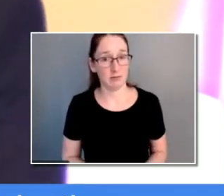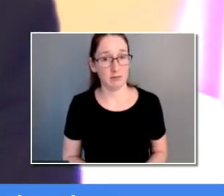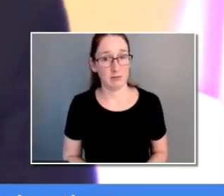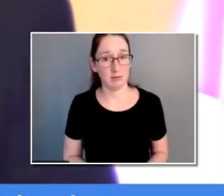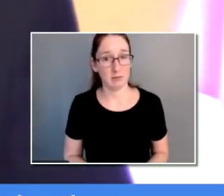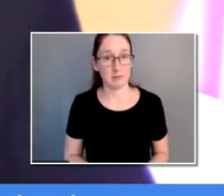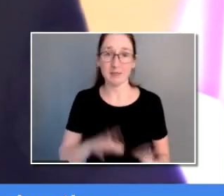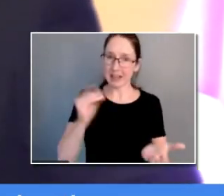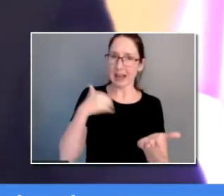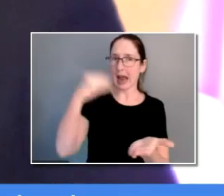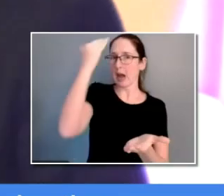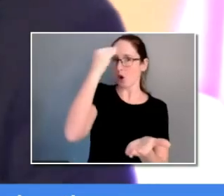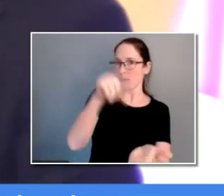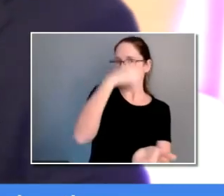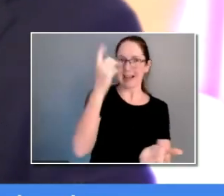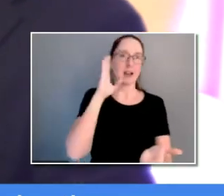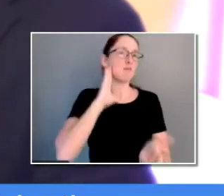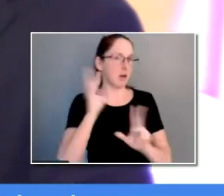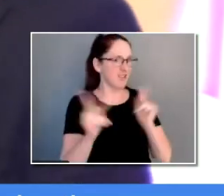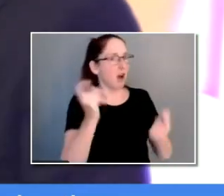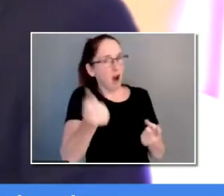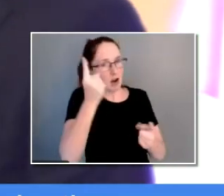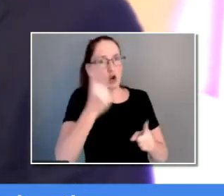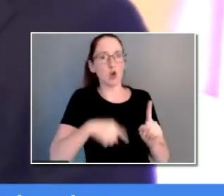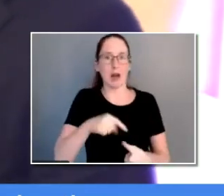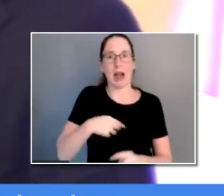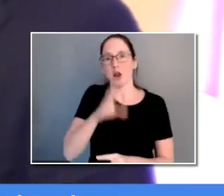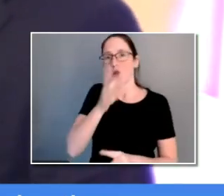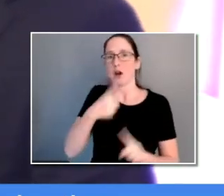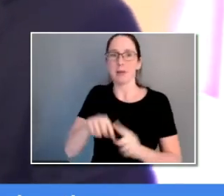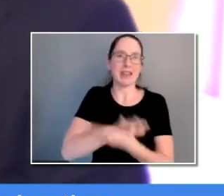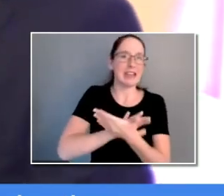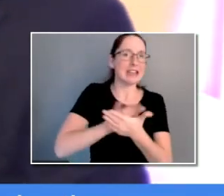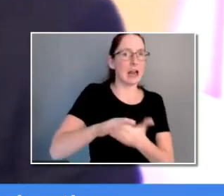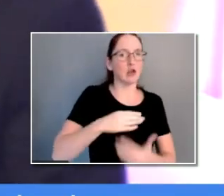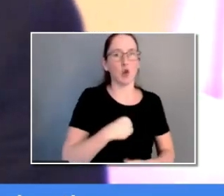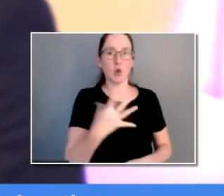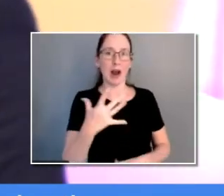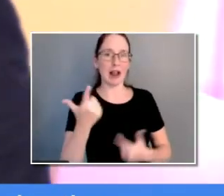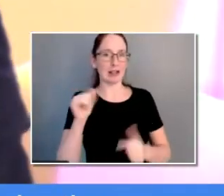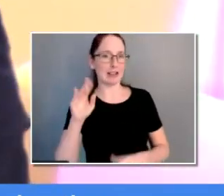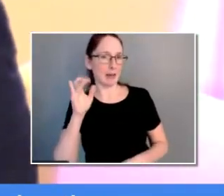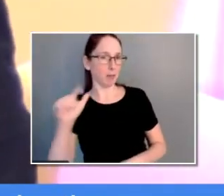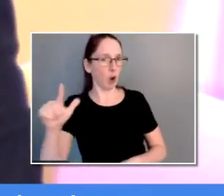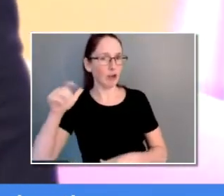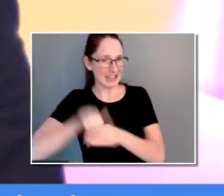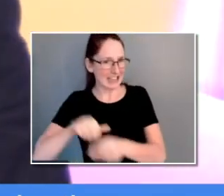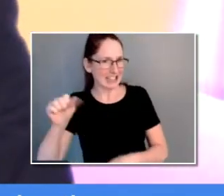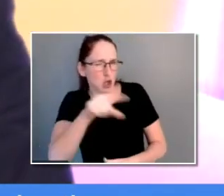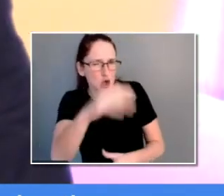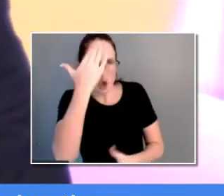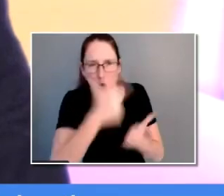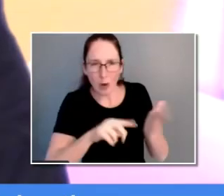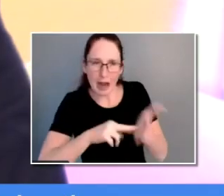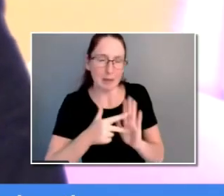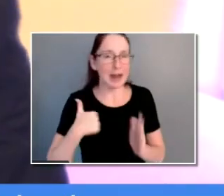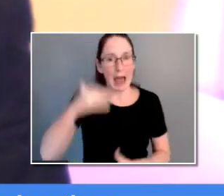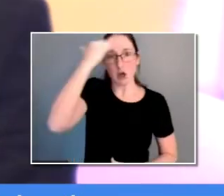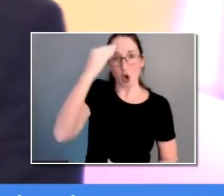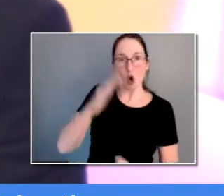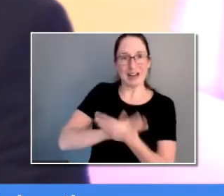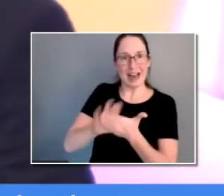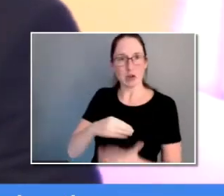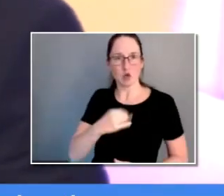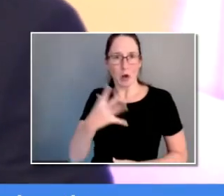And I know that black and brown folk understand when I talk about the nice white liberals in Seattle. Y'all know exactly what I mean. I know that nice white liberals are like,